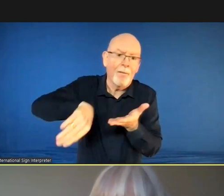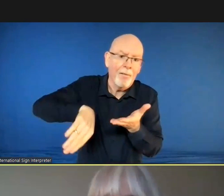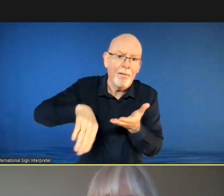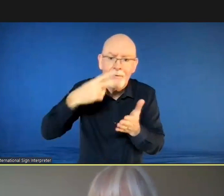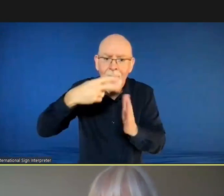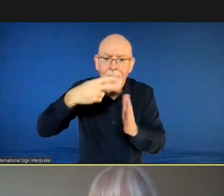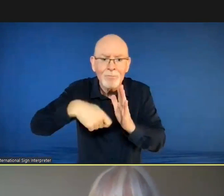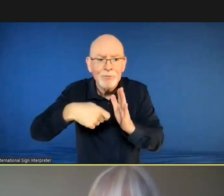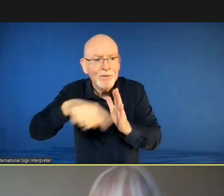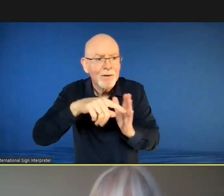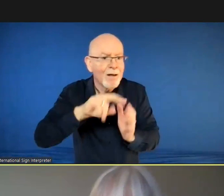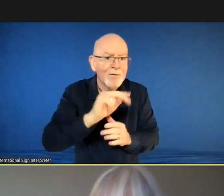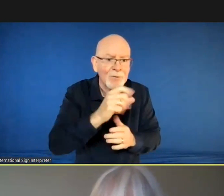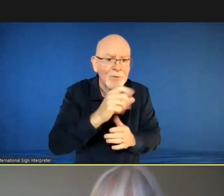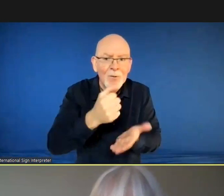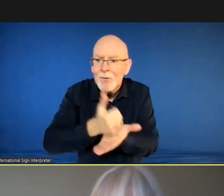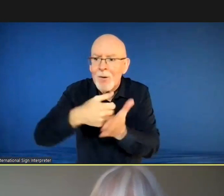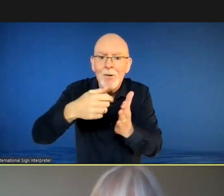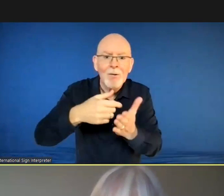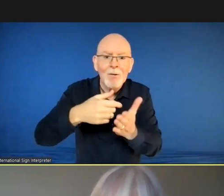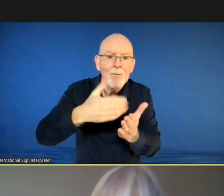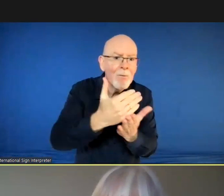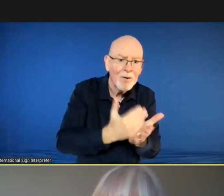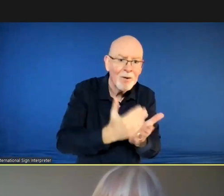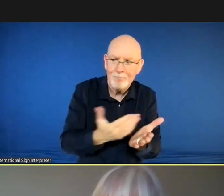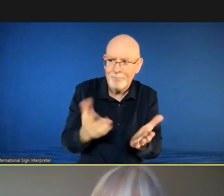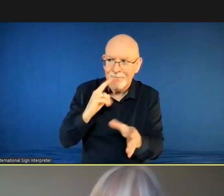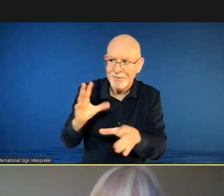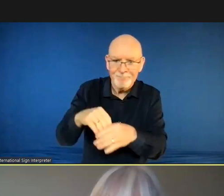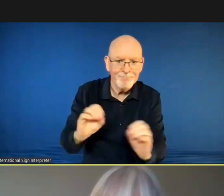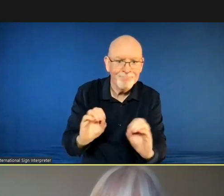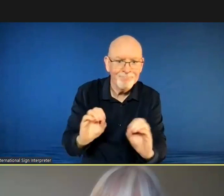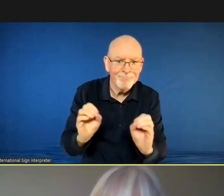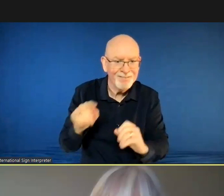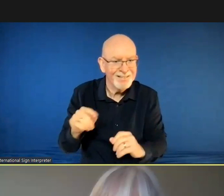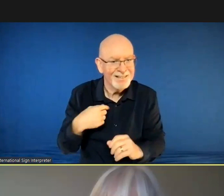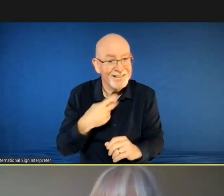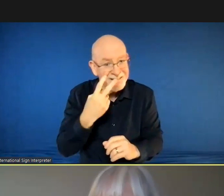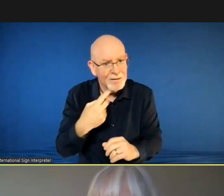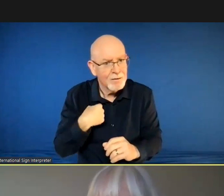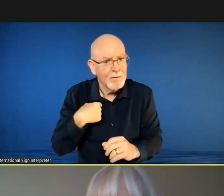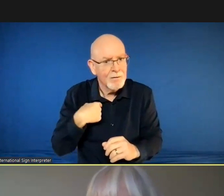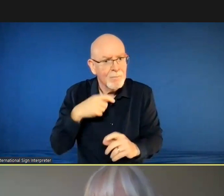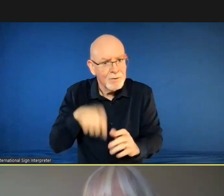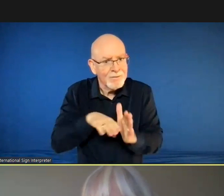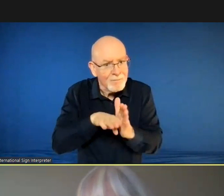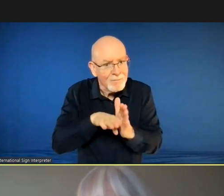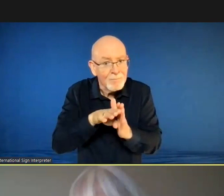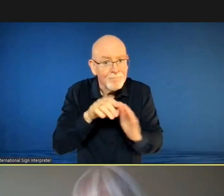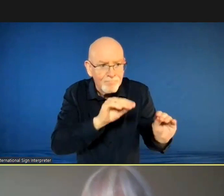trainers, is there to deliver deaf awareness training to other organisations. And we